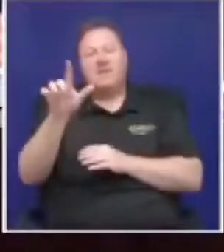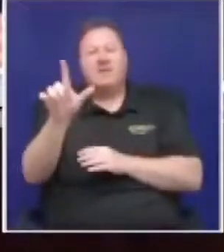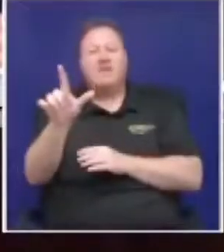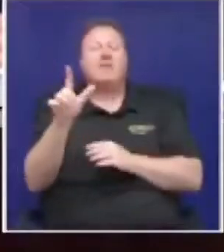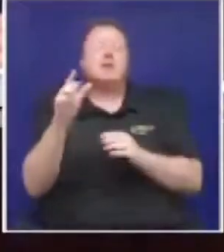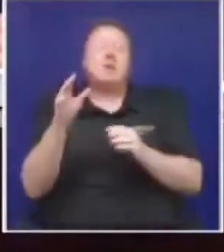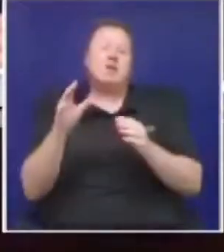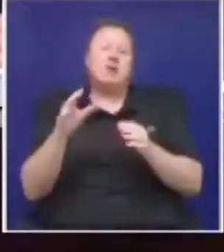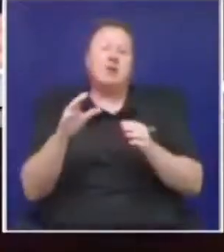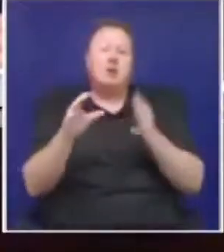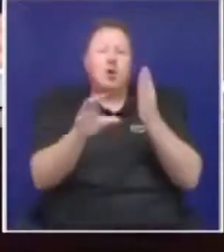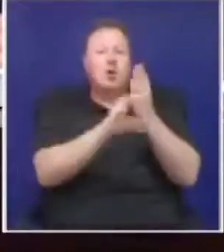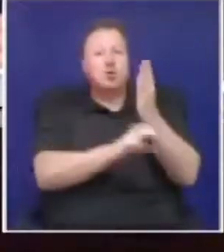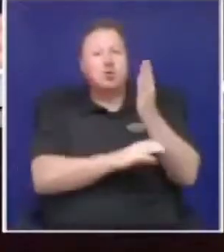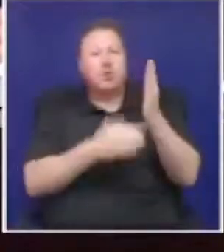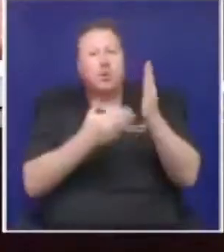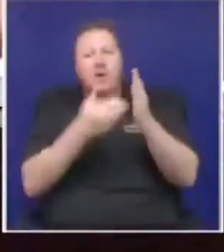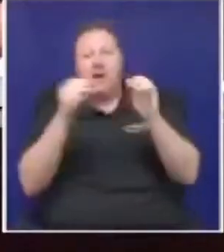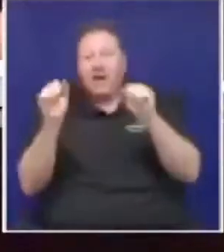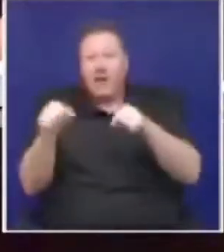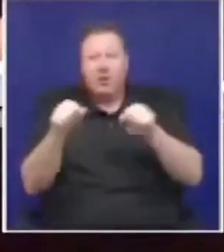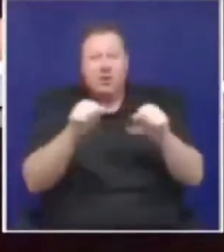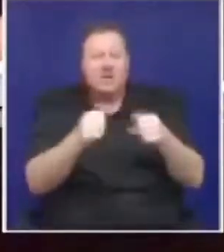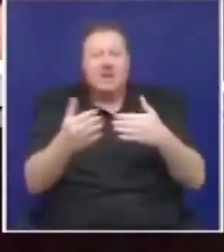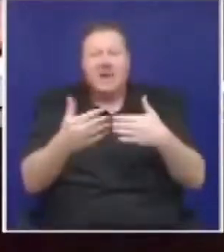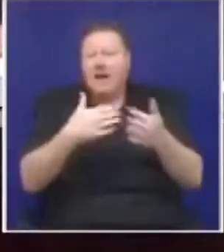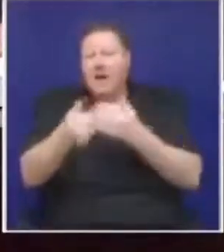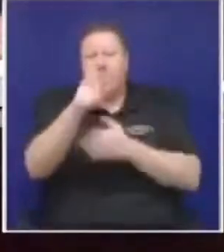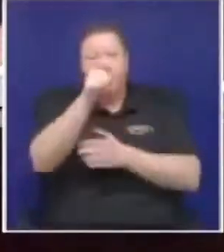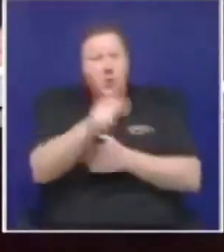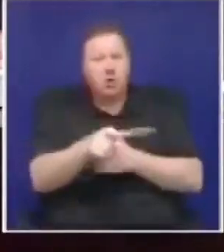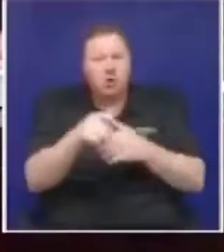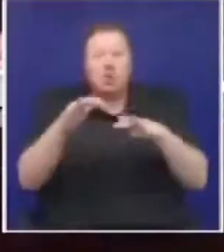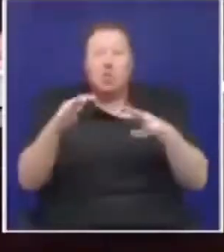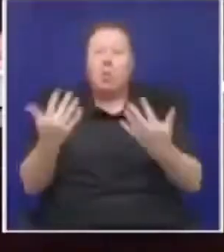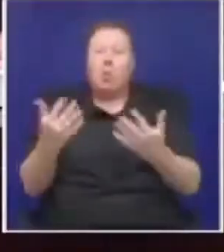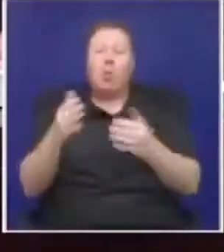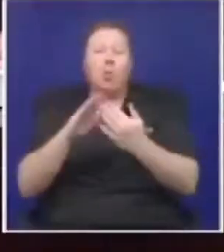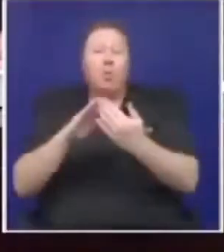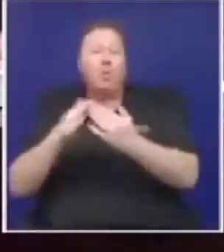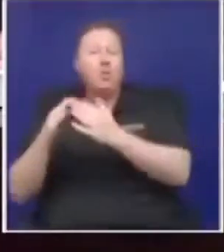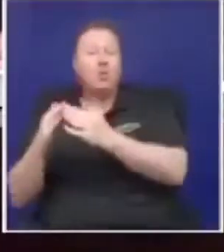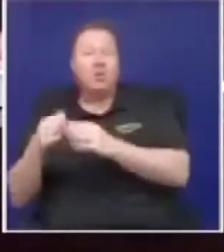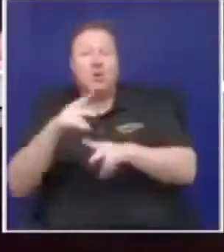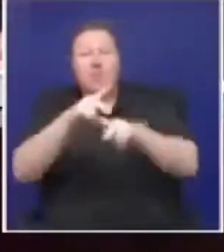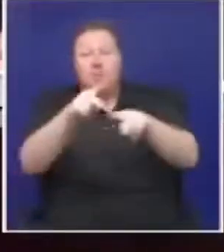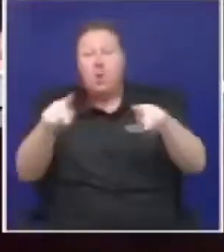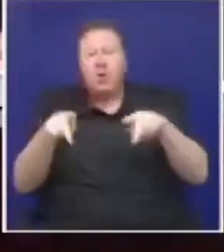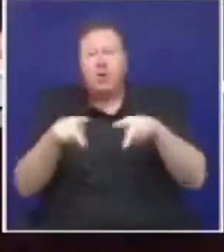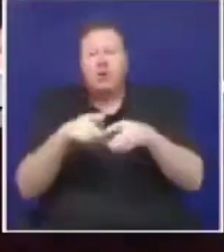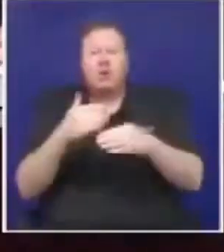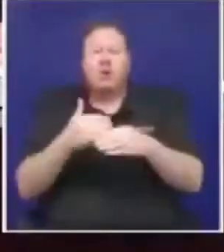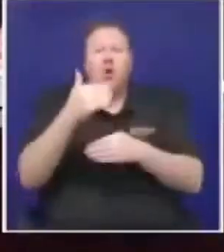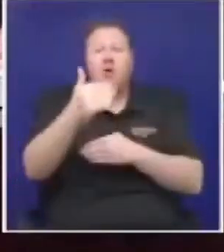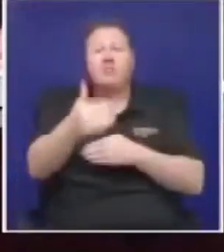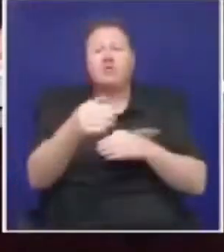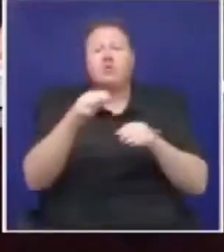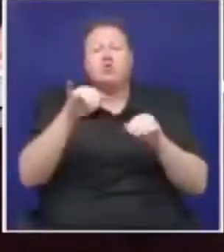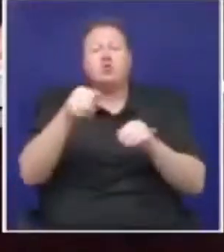that any person or community dispossessed of property after June